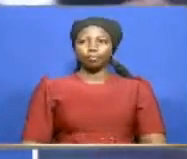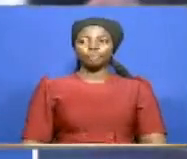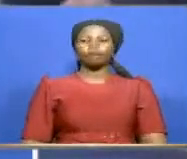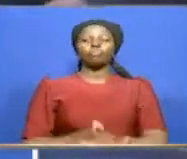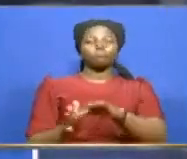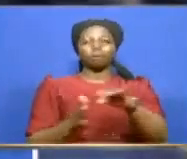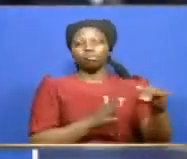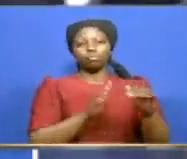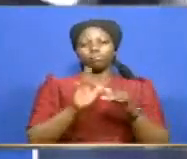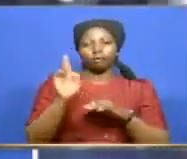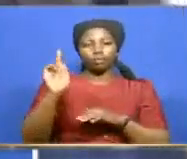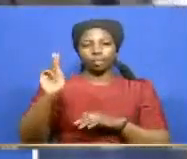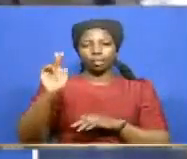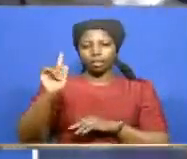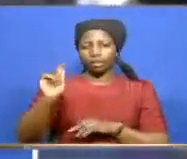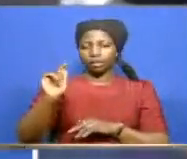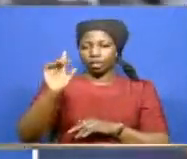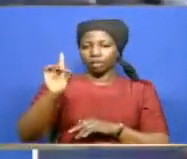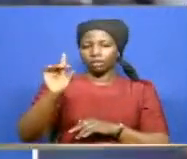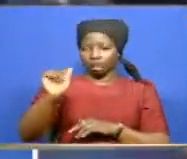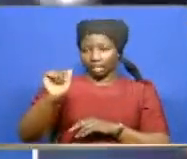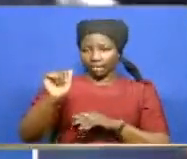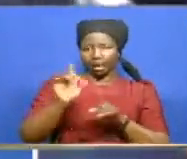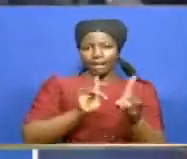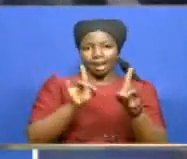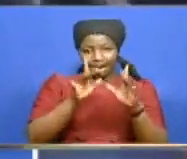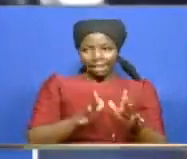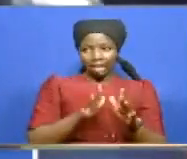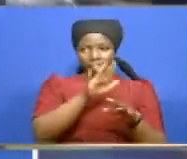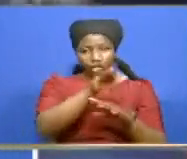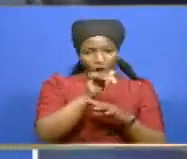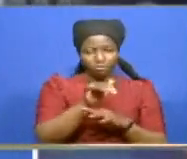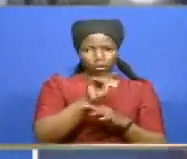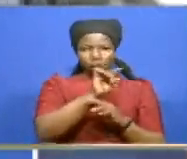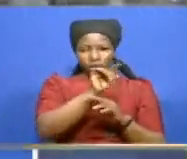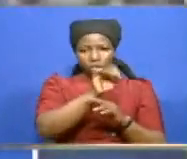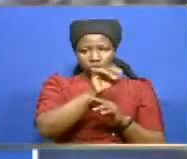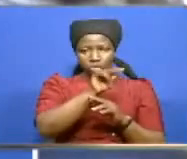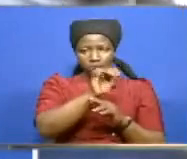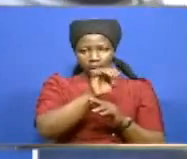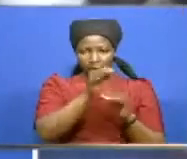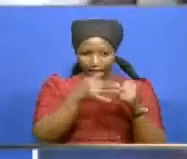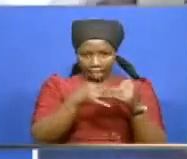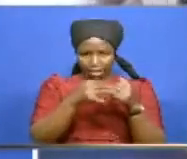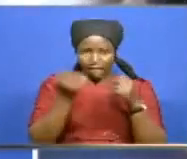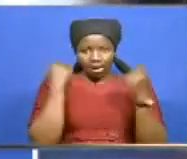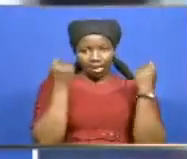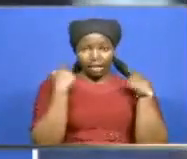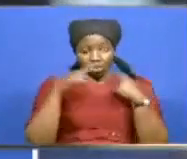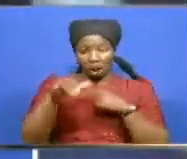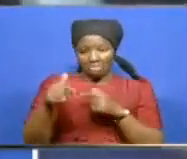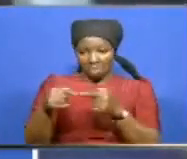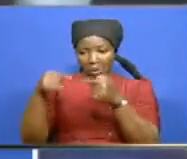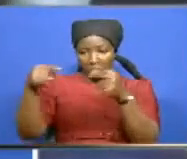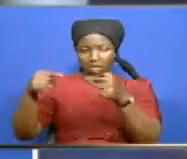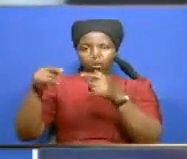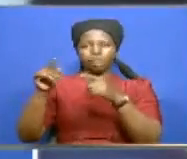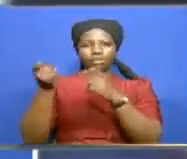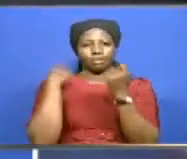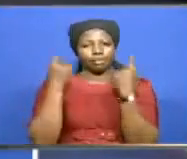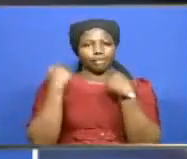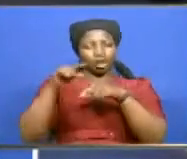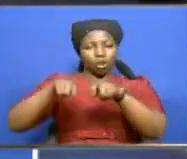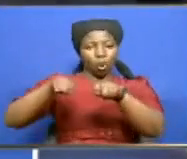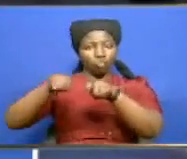Meanwhile, Kenya Tea Development Agency, KTDA, directors drawn from Zone 8 in Kericho County have opposed tea regulations proposed